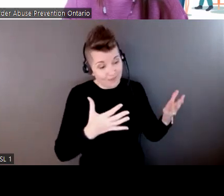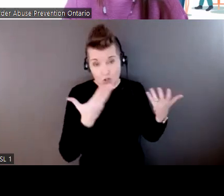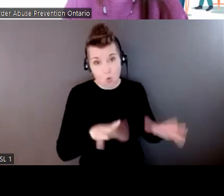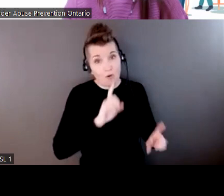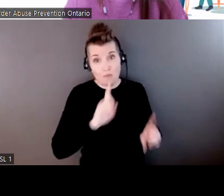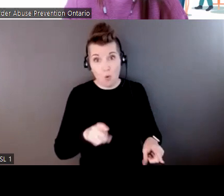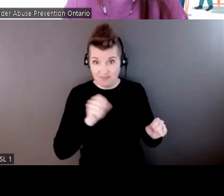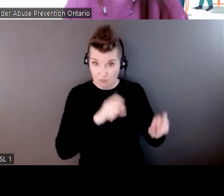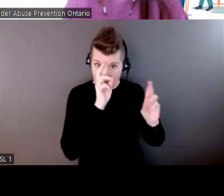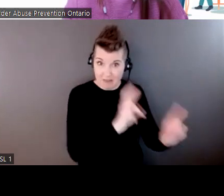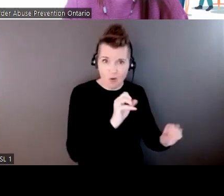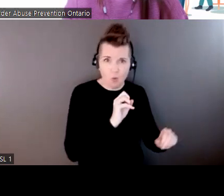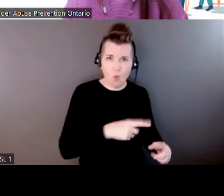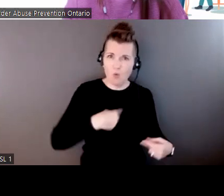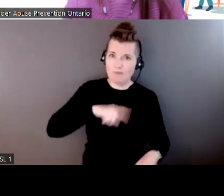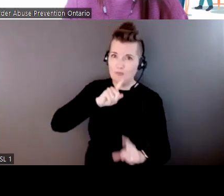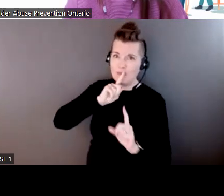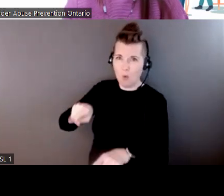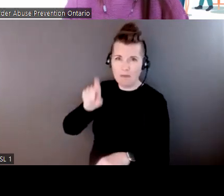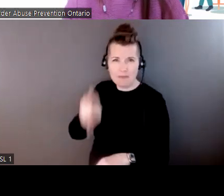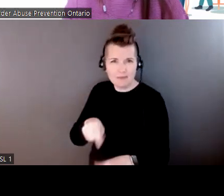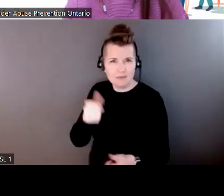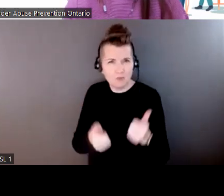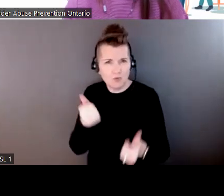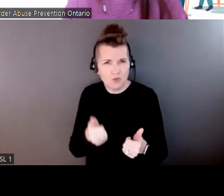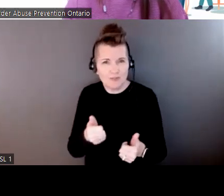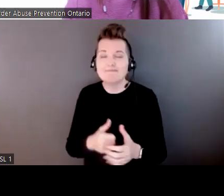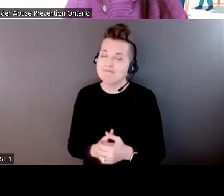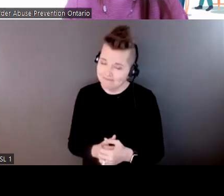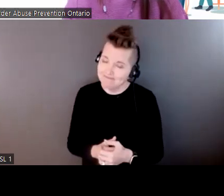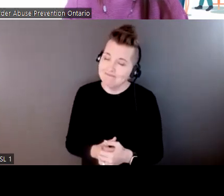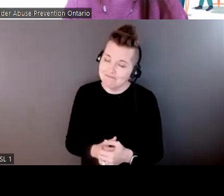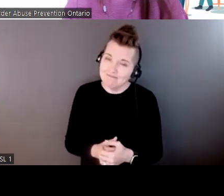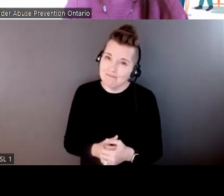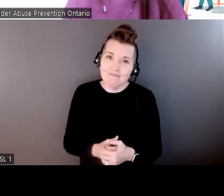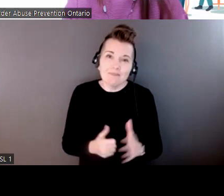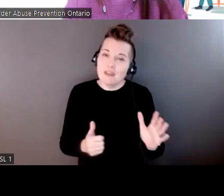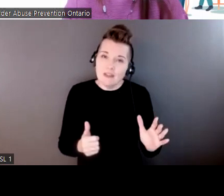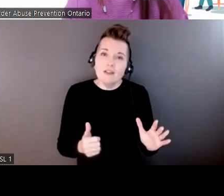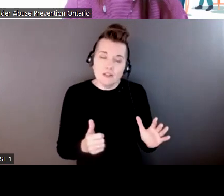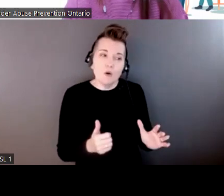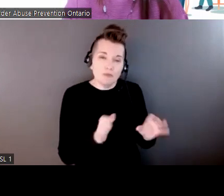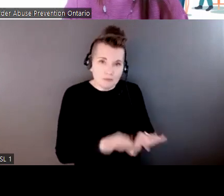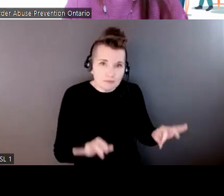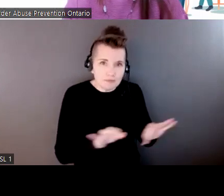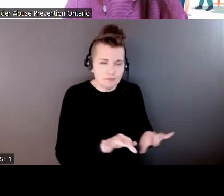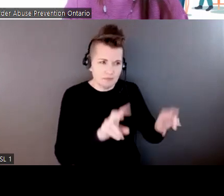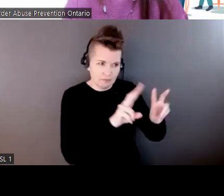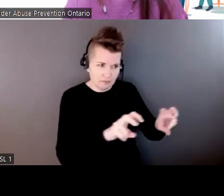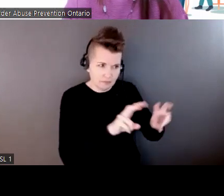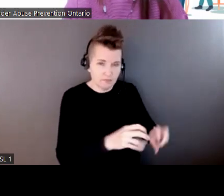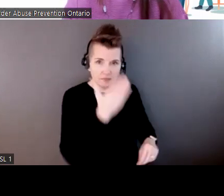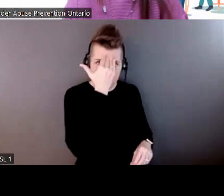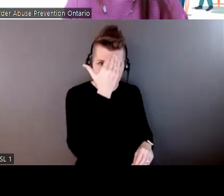It's also, okay, so that's the thing. It's working with the individual. The more you unpack with an individual and what their fears are